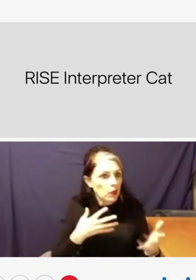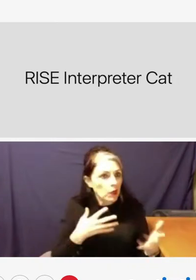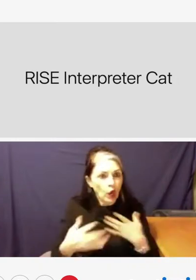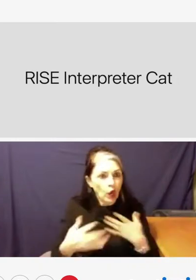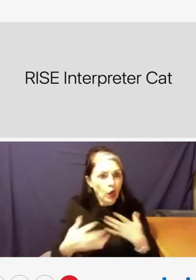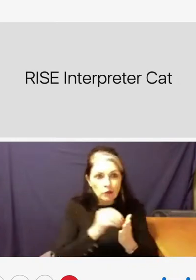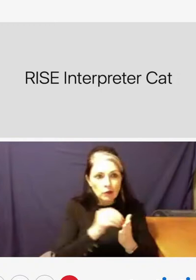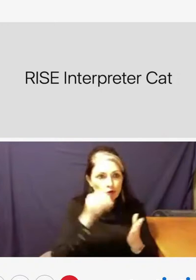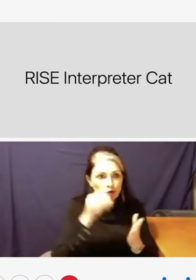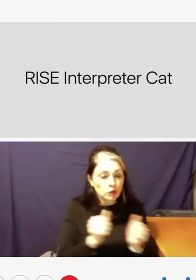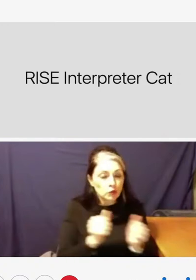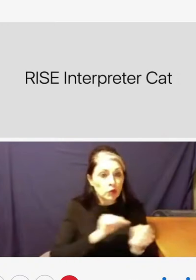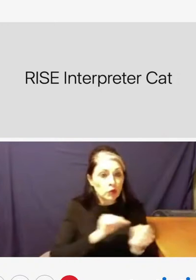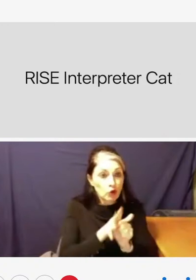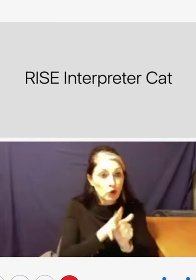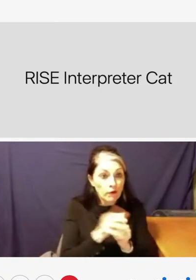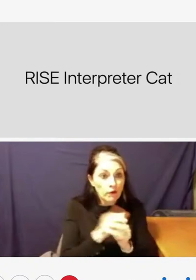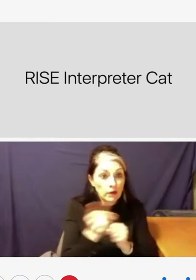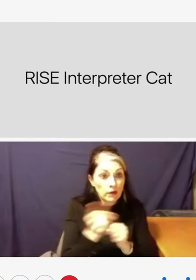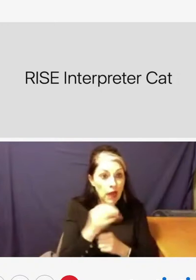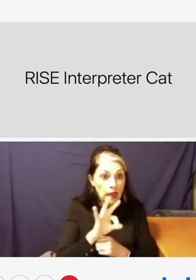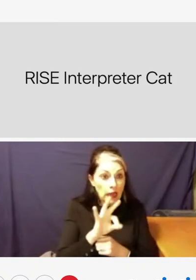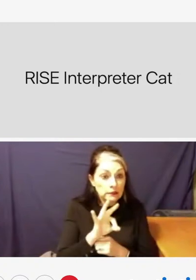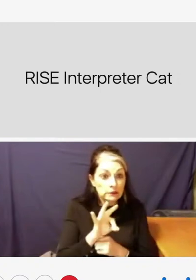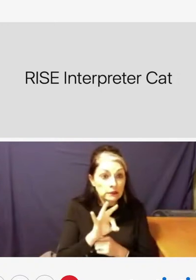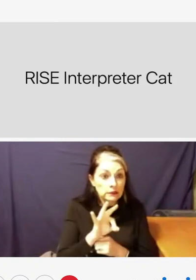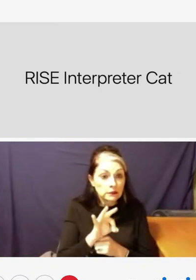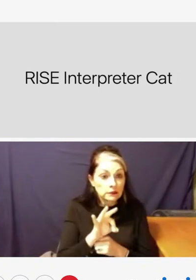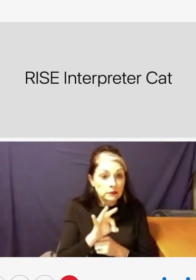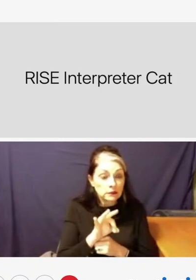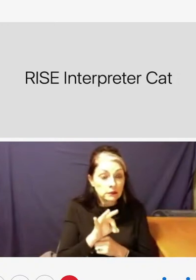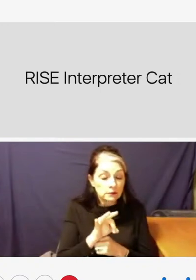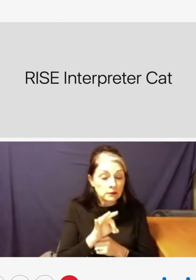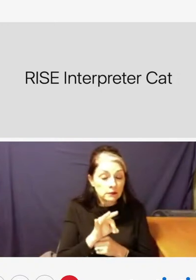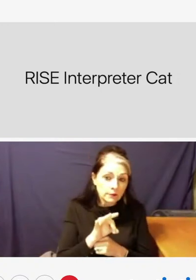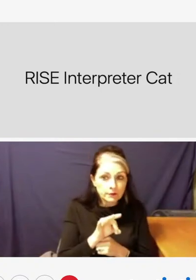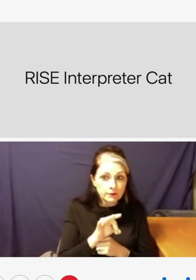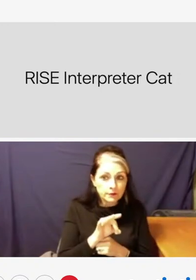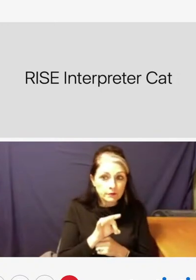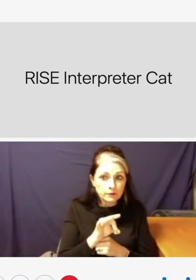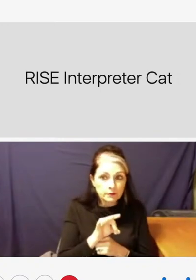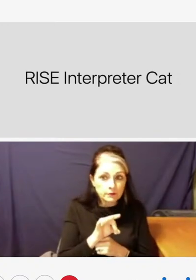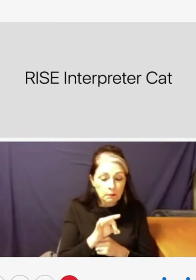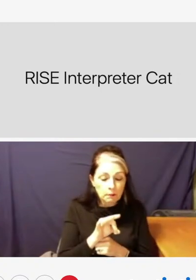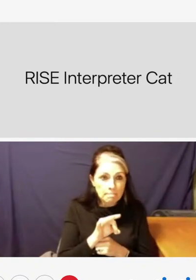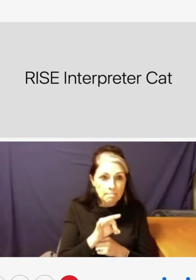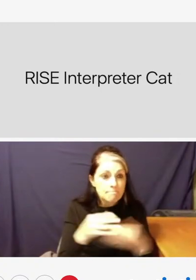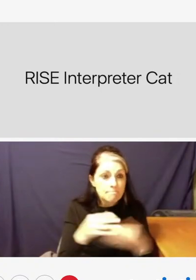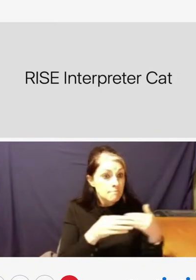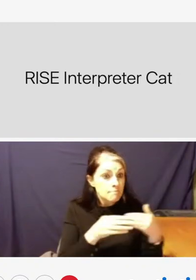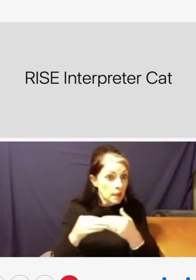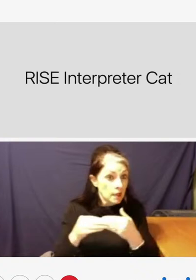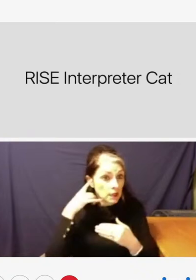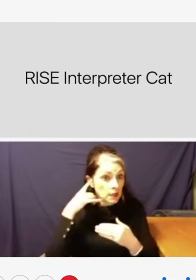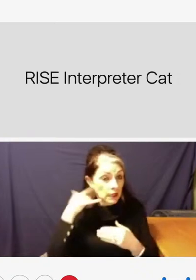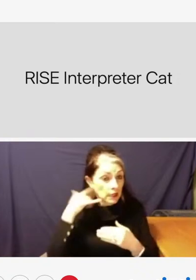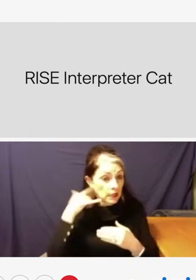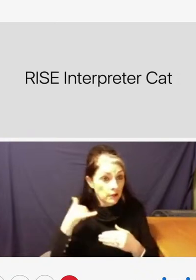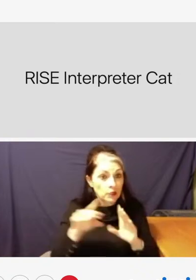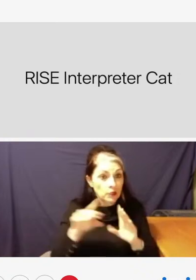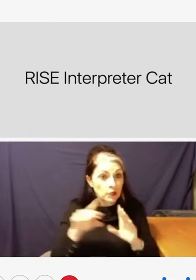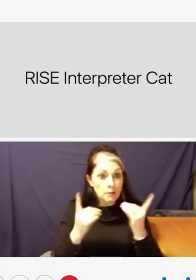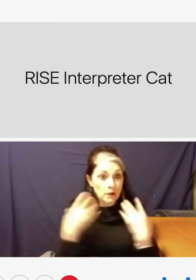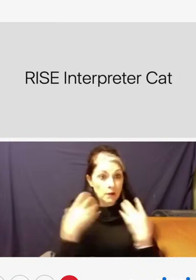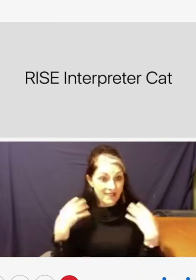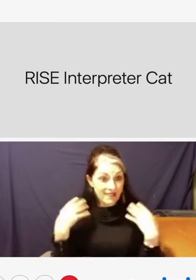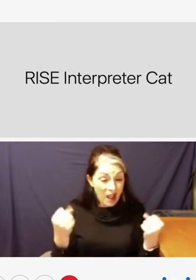covid-19 are are by recommend you know based on the guidance from California Department of Public Health do is